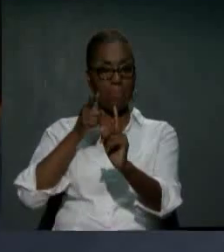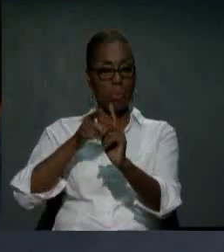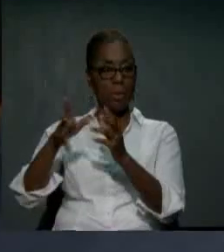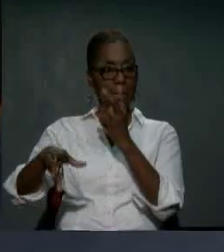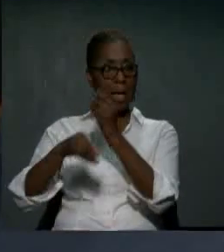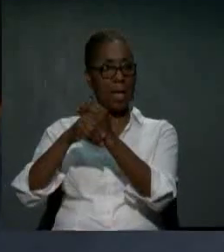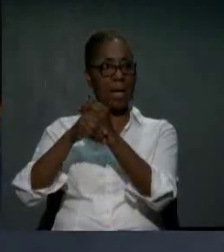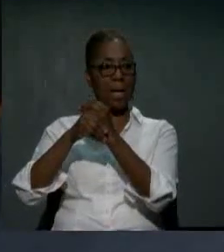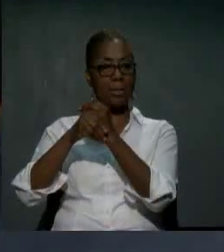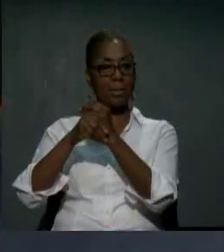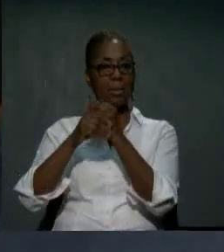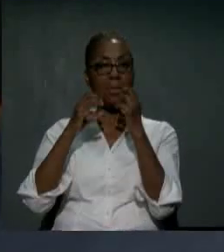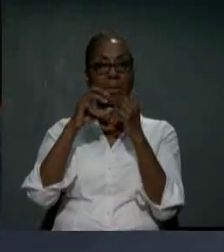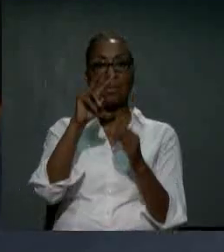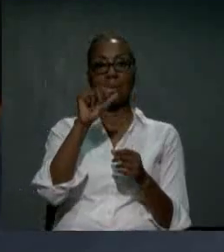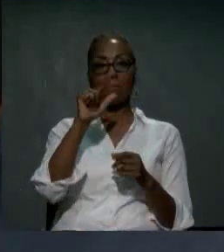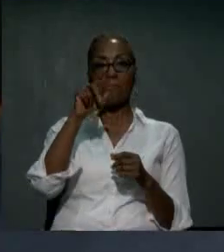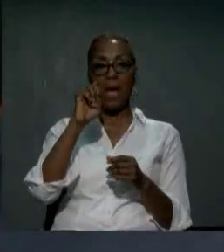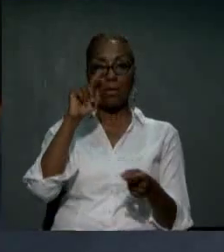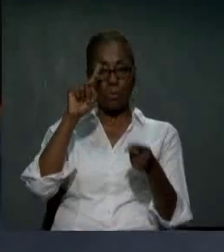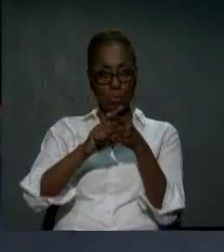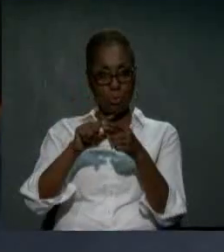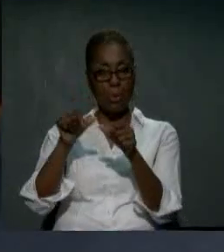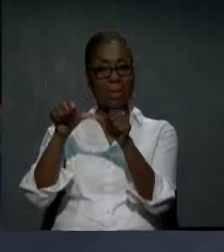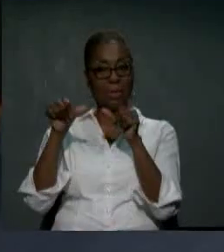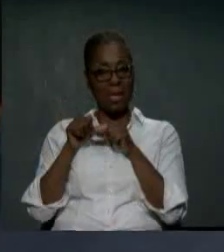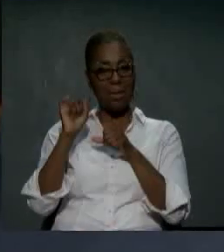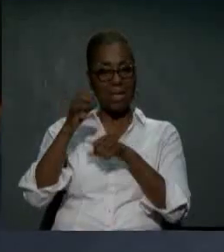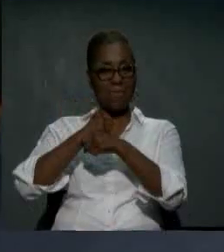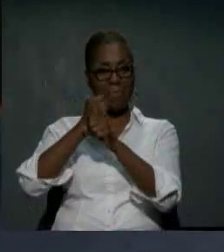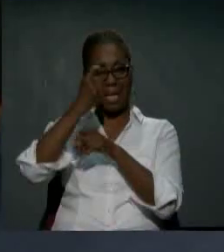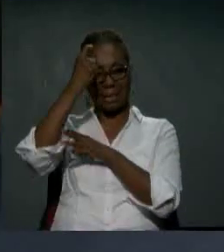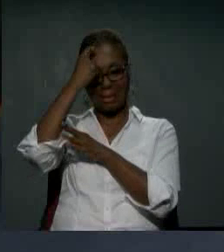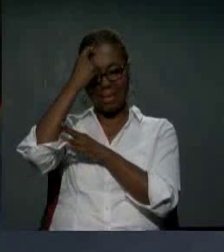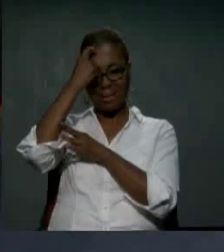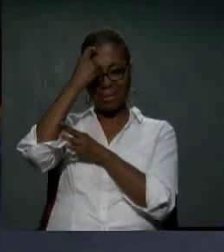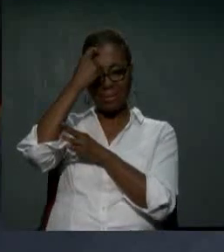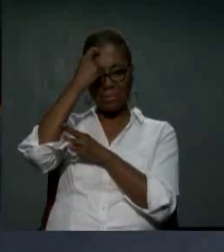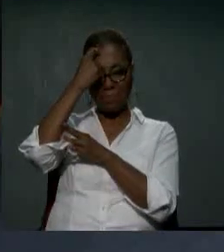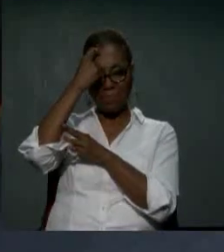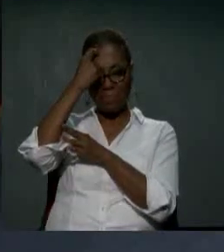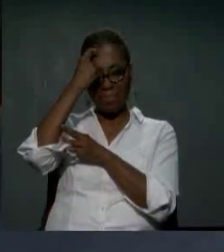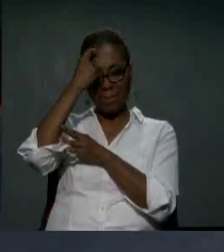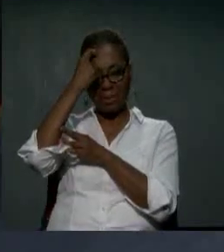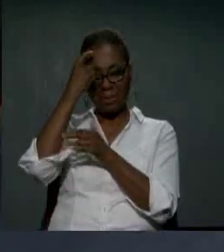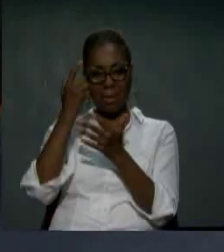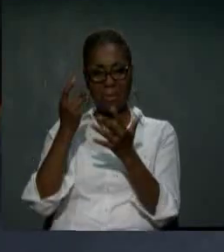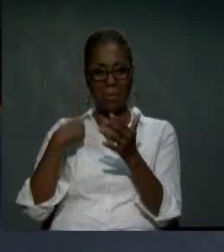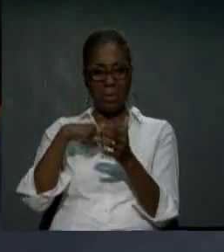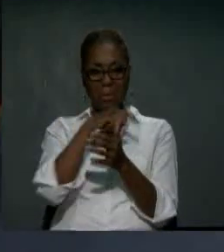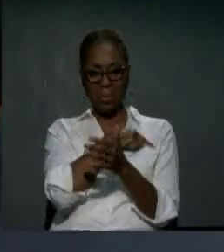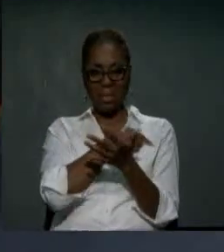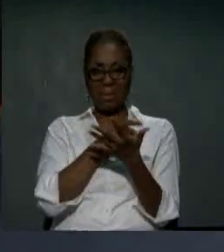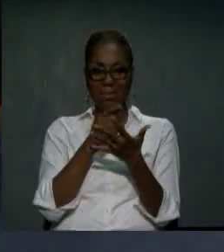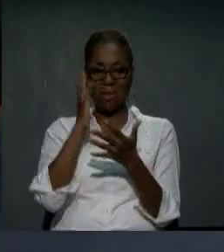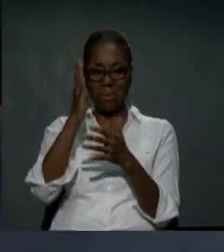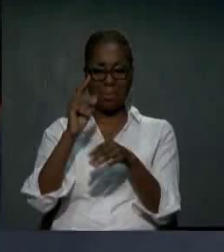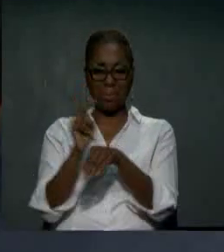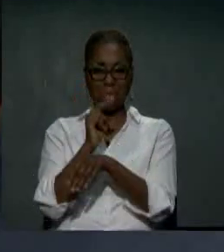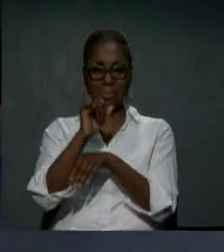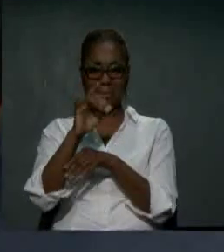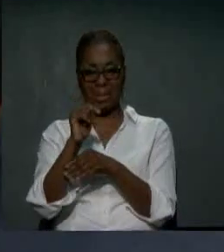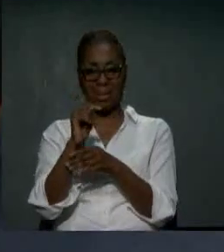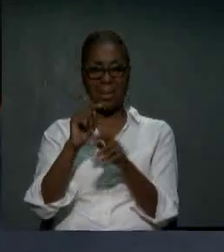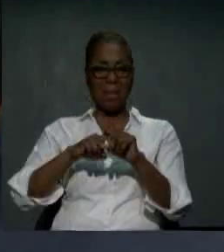add value to the neighborhood. And if it made any sense, or we're going to even be any kind of usage out of